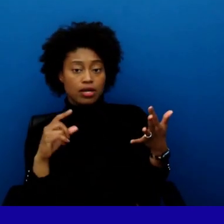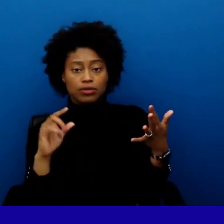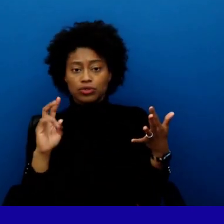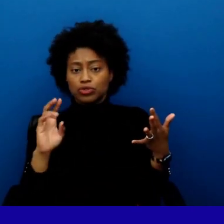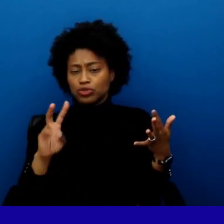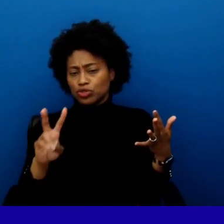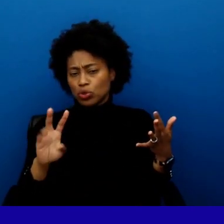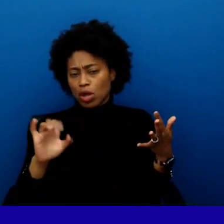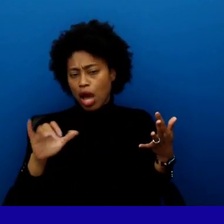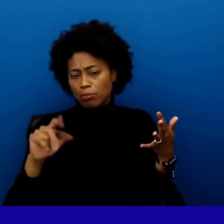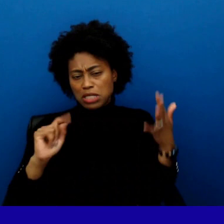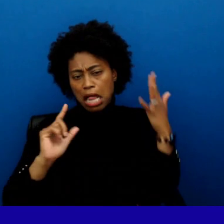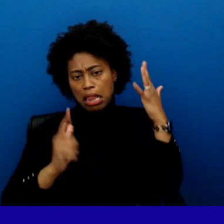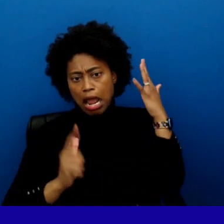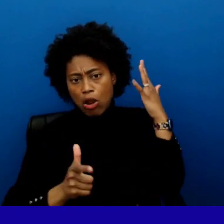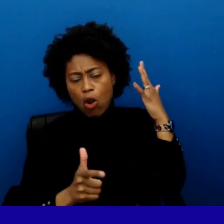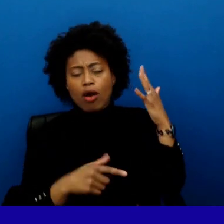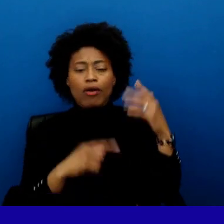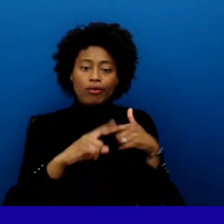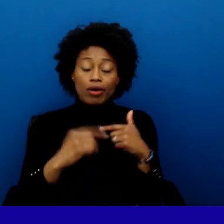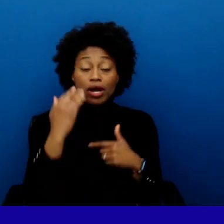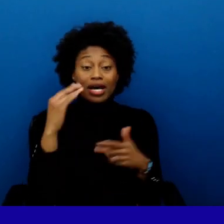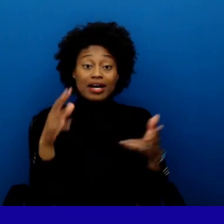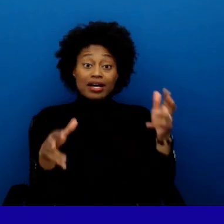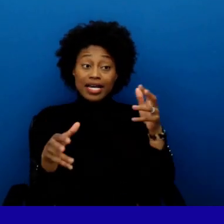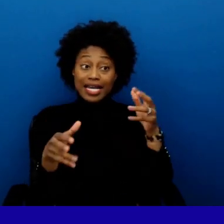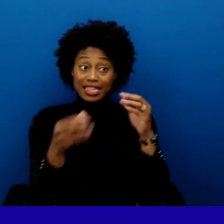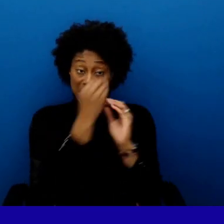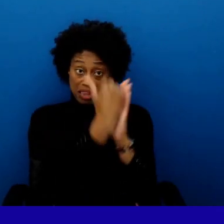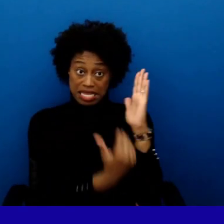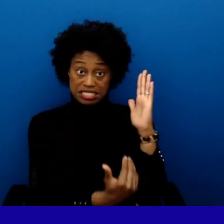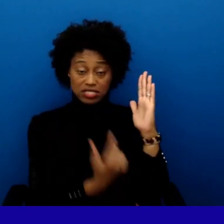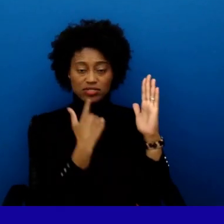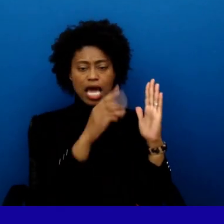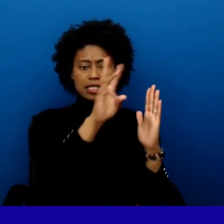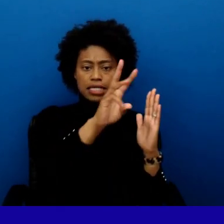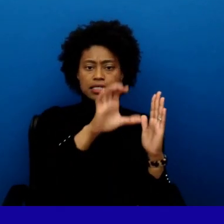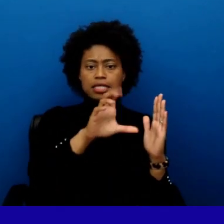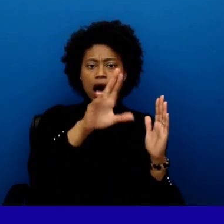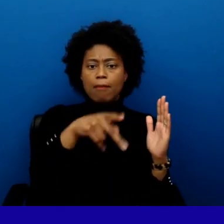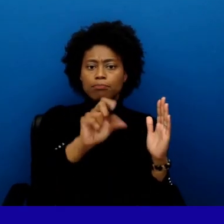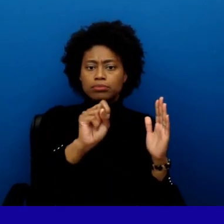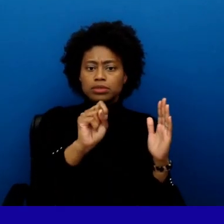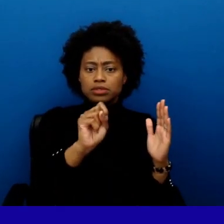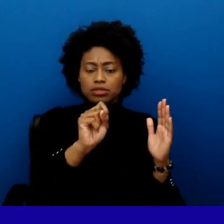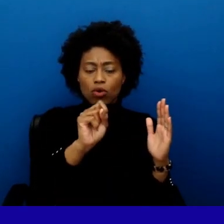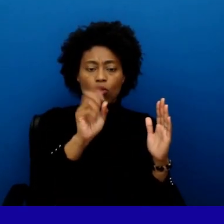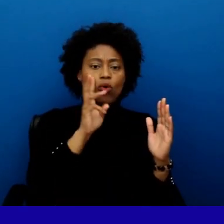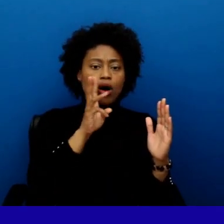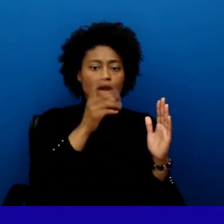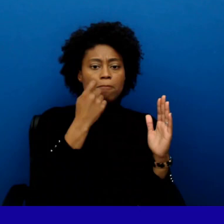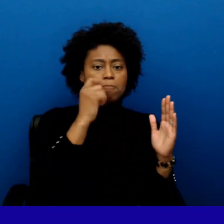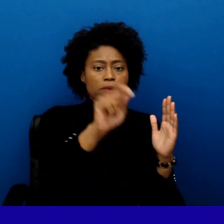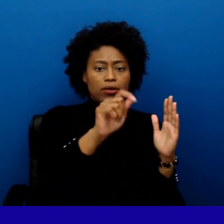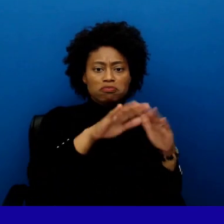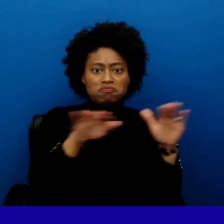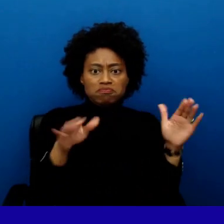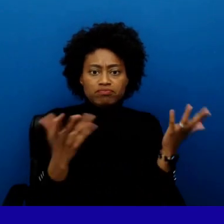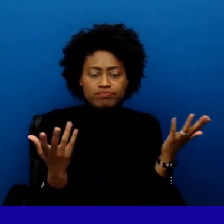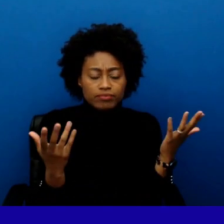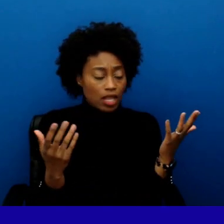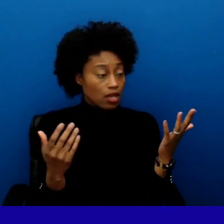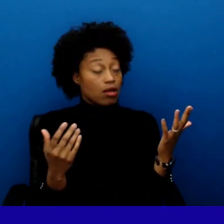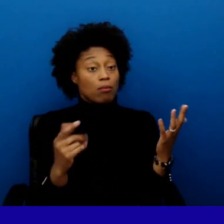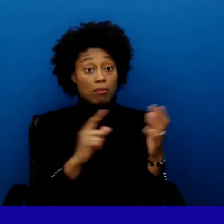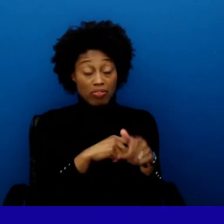typical cookbooks, they will say 6 cups of water, and then they will be surprised a step by breaking it up in the